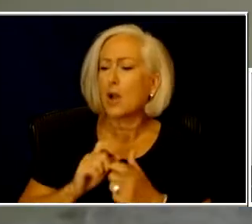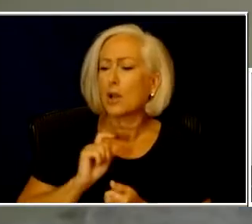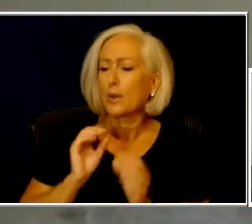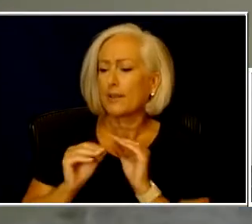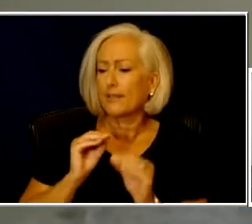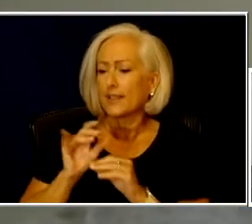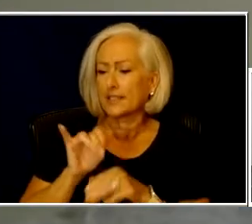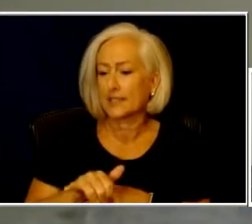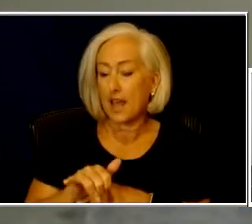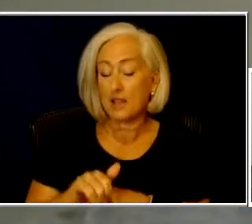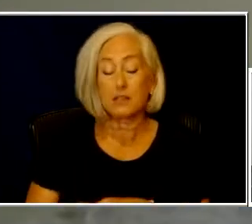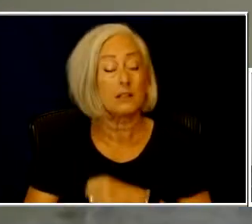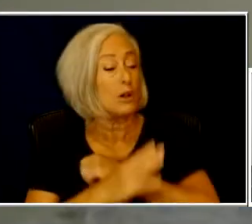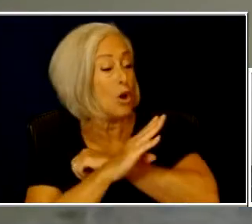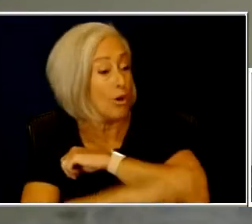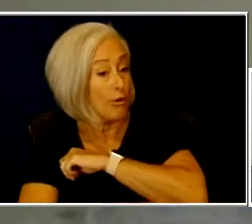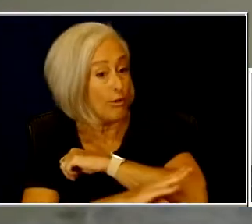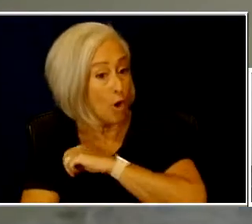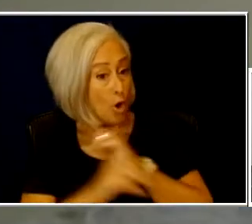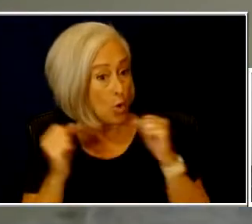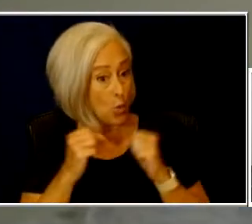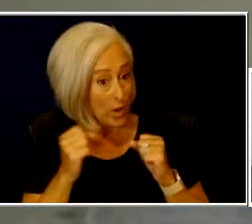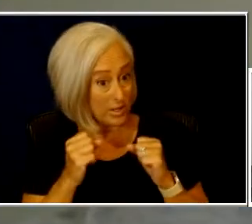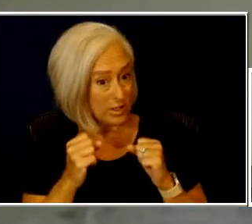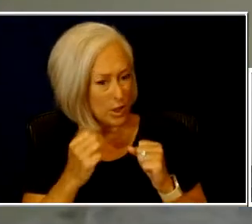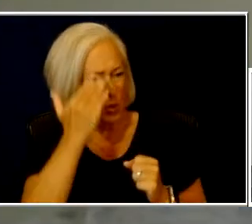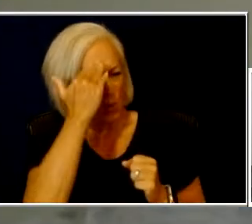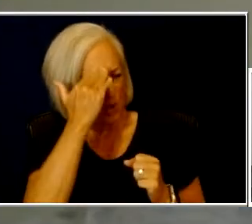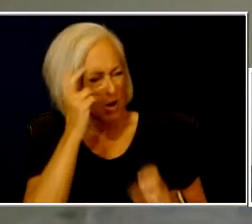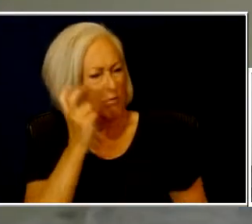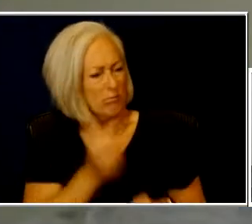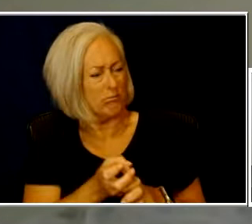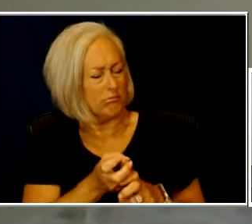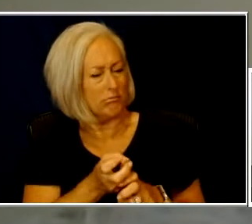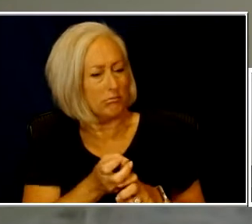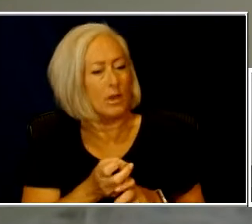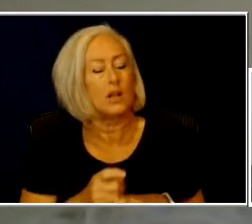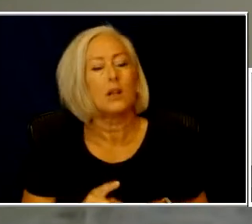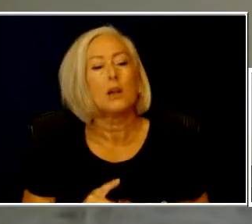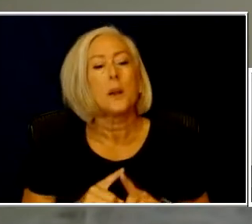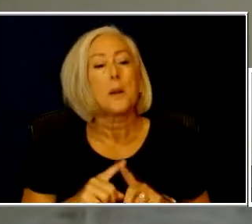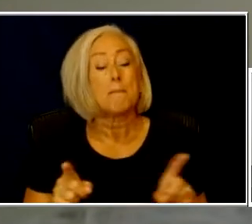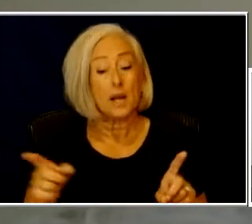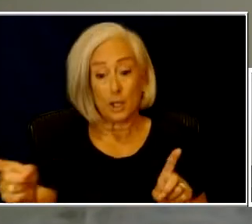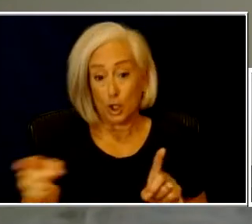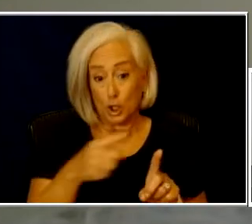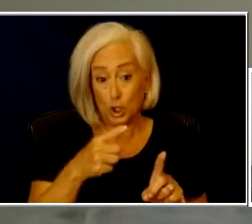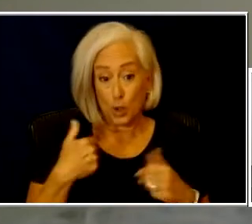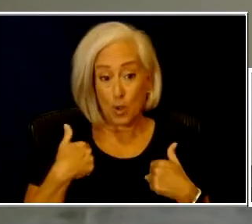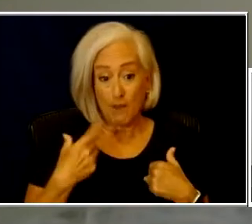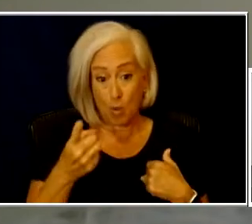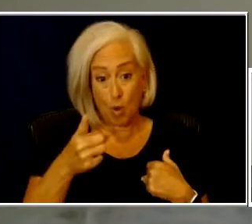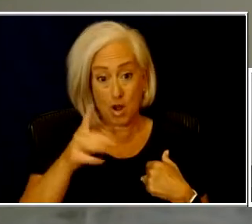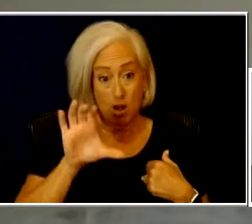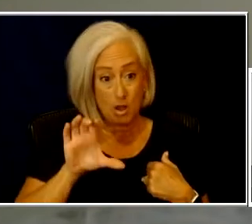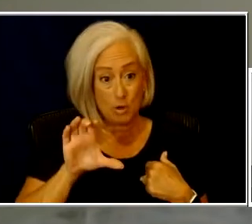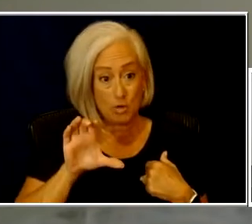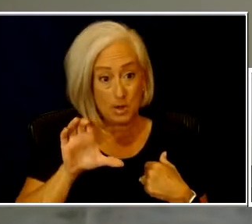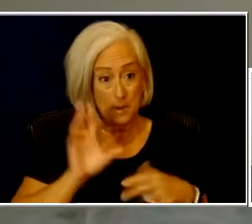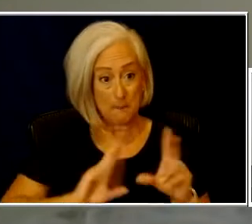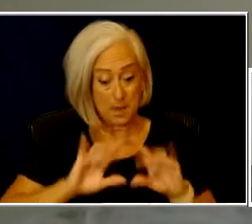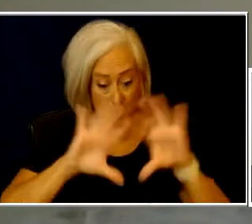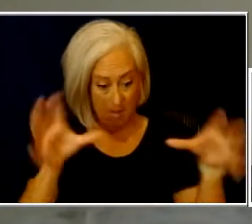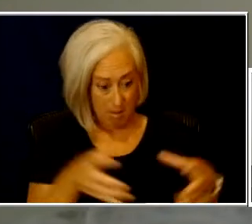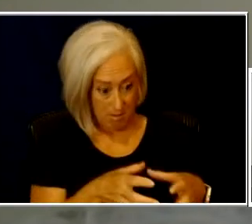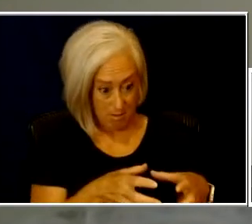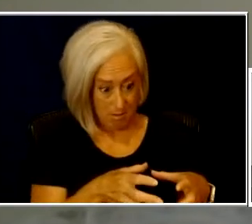and winter and how difficult that is. And so there are, I think if you have 100 people that have seasonal affective disorder that impacts